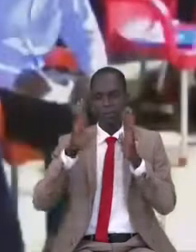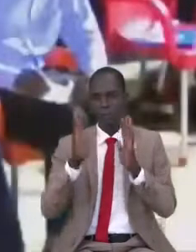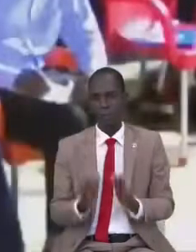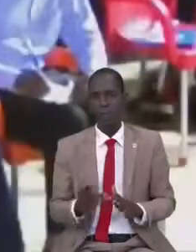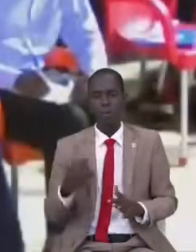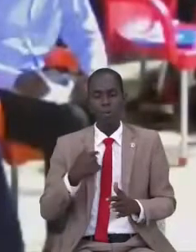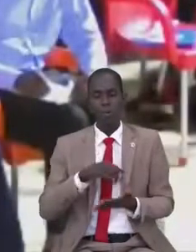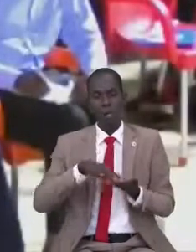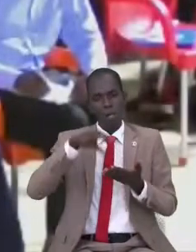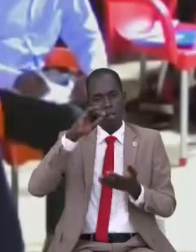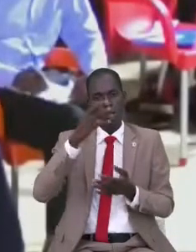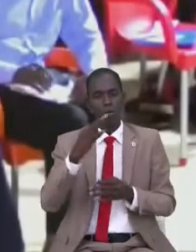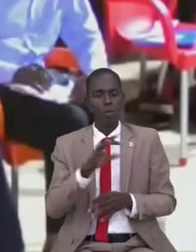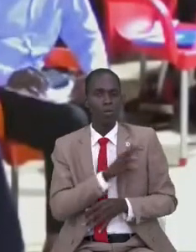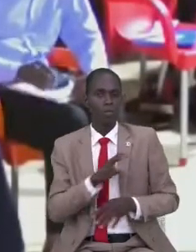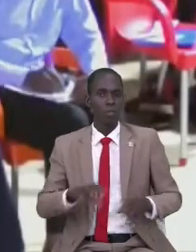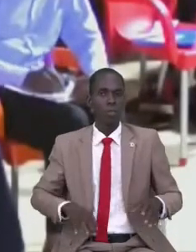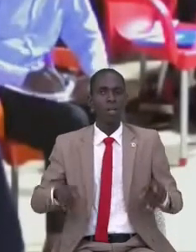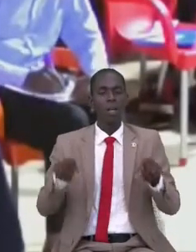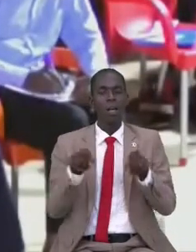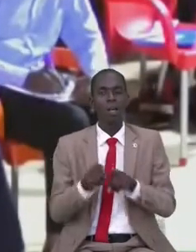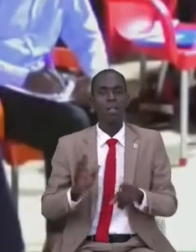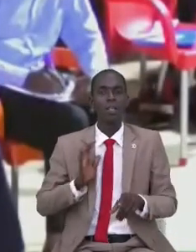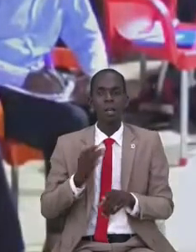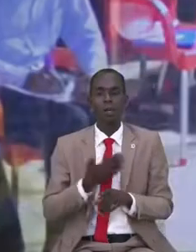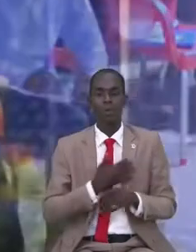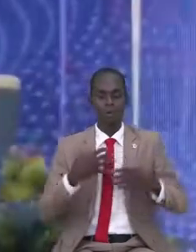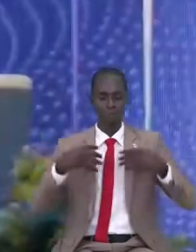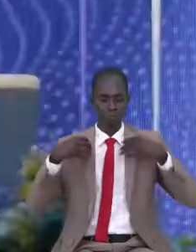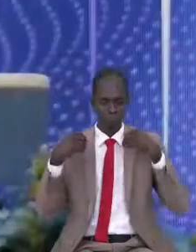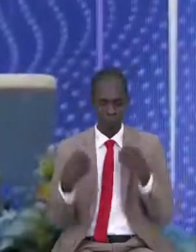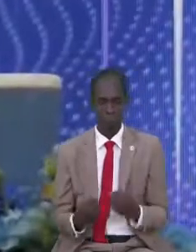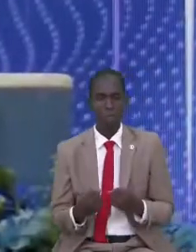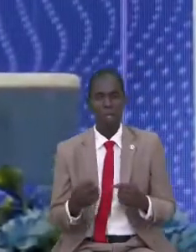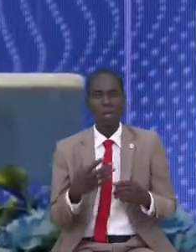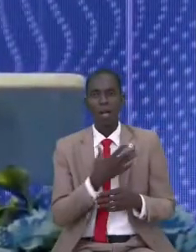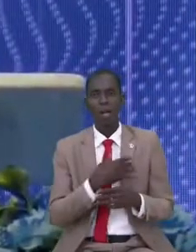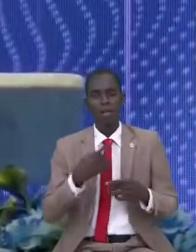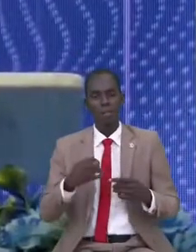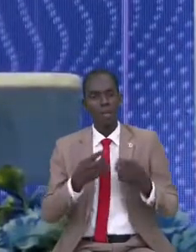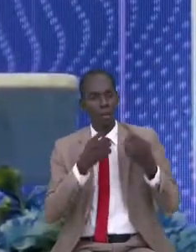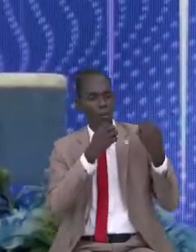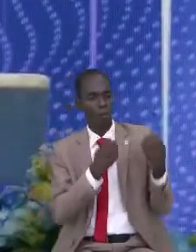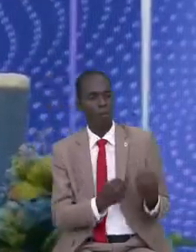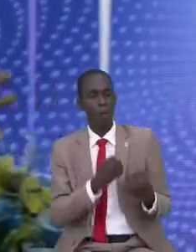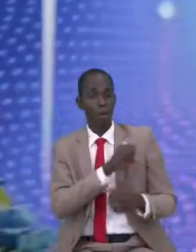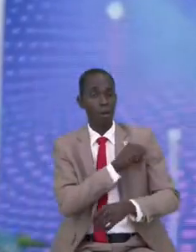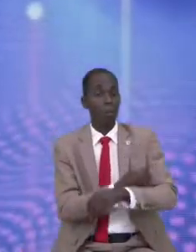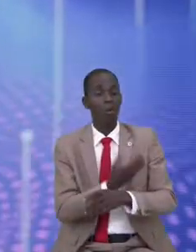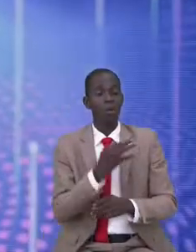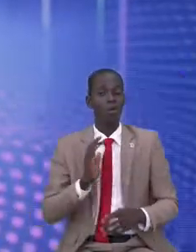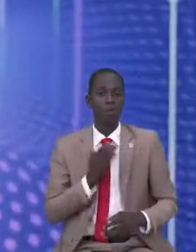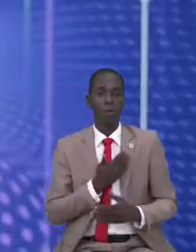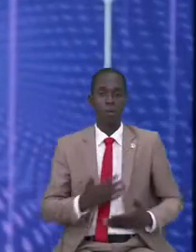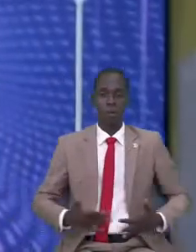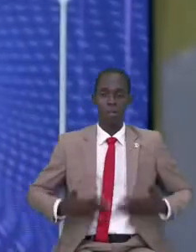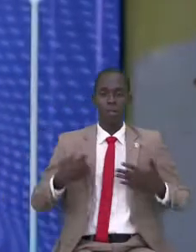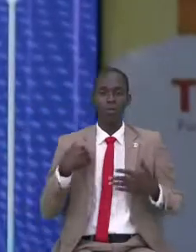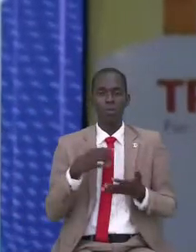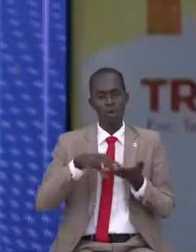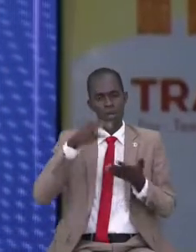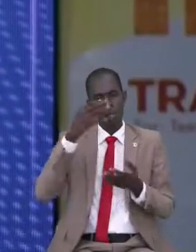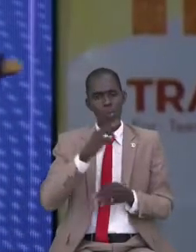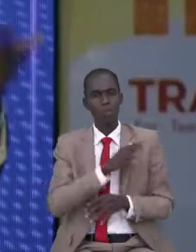We learned from him, it's the strength and the power of our lives. We learned from him, he's